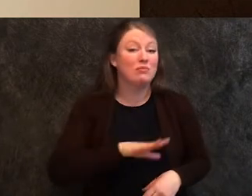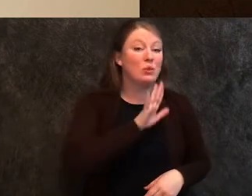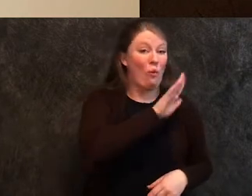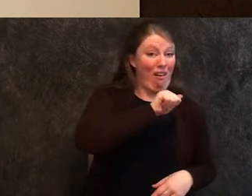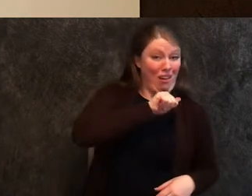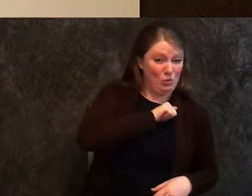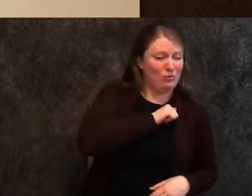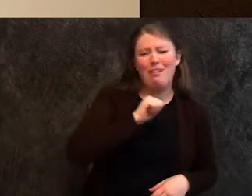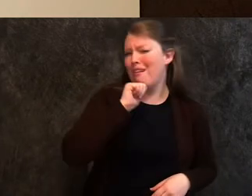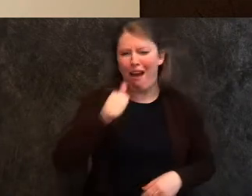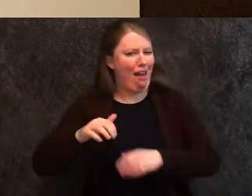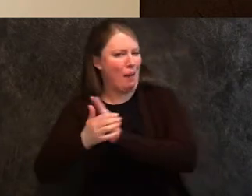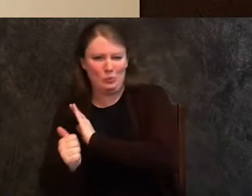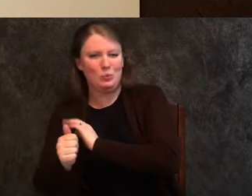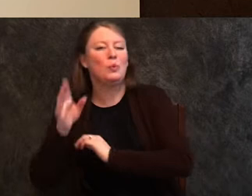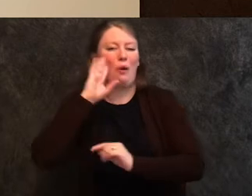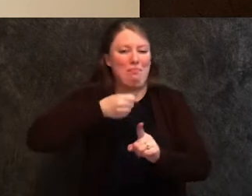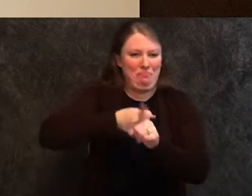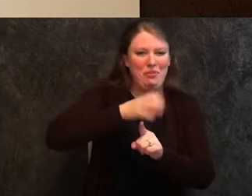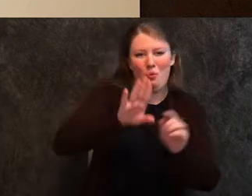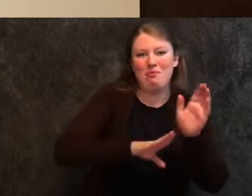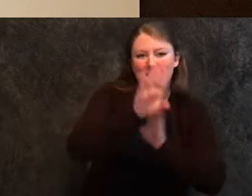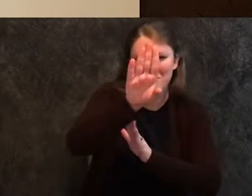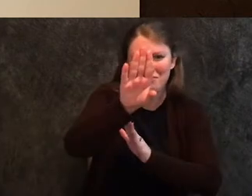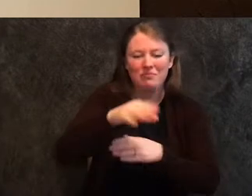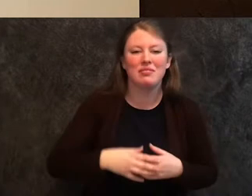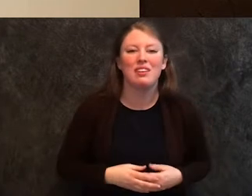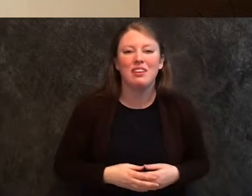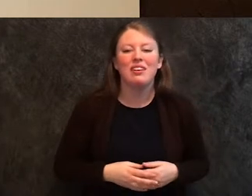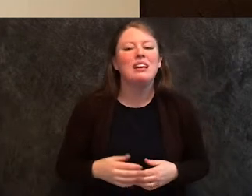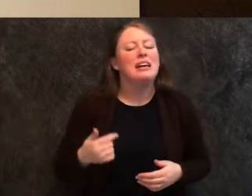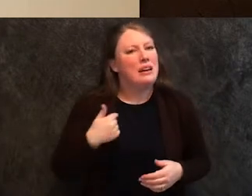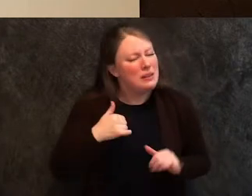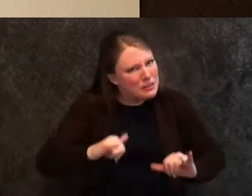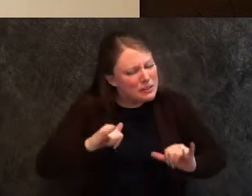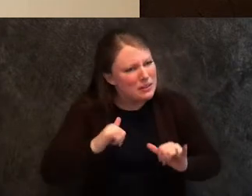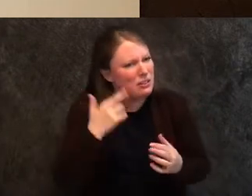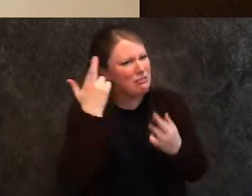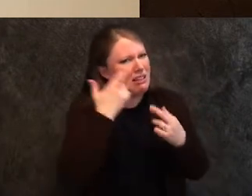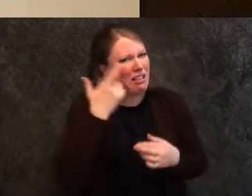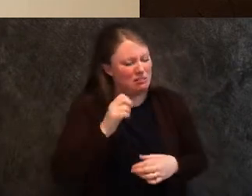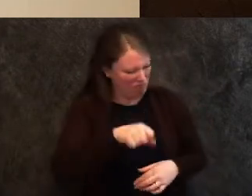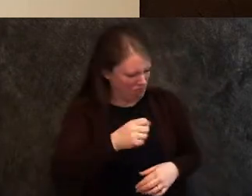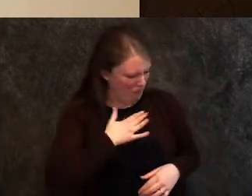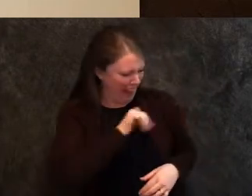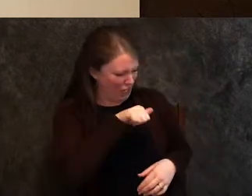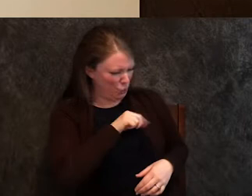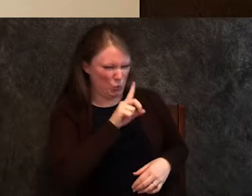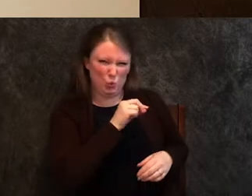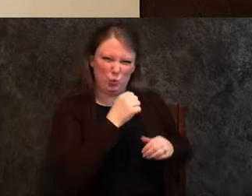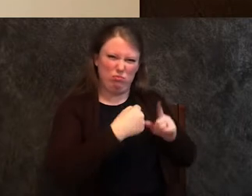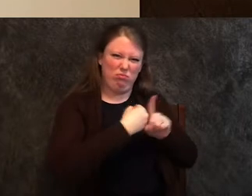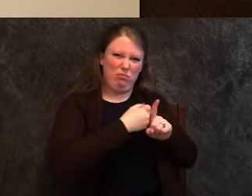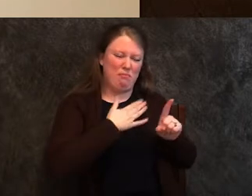your altitude, how high you go. It's a silly little thing, but I've lived my life by that, about what is my attitude going to be? What's my